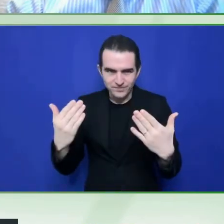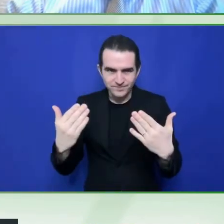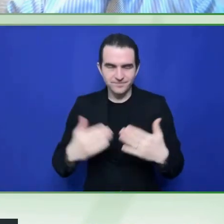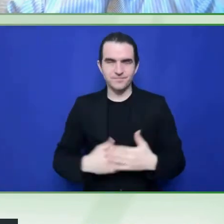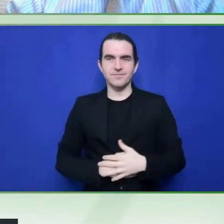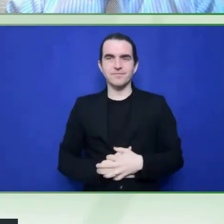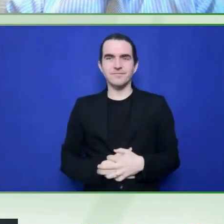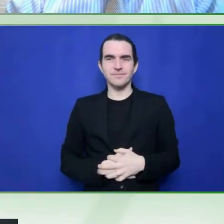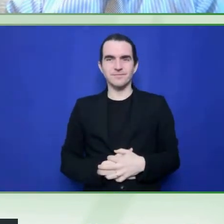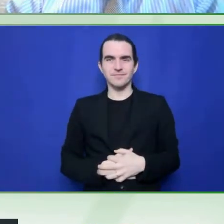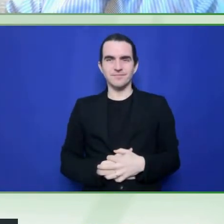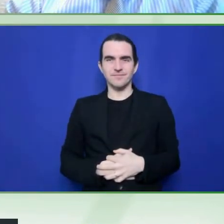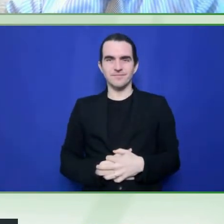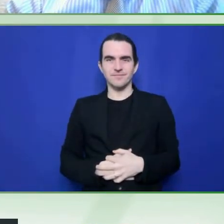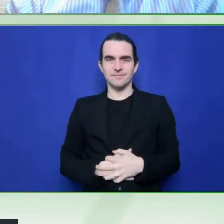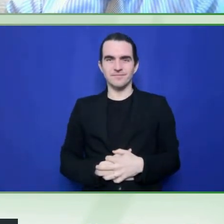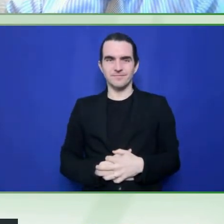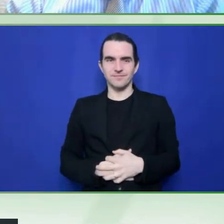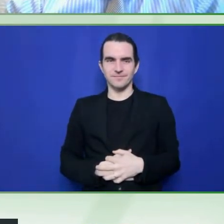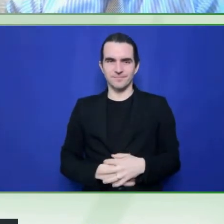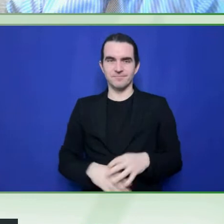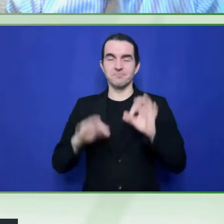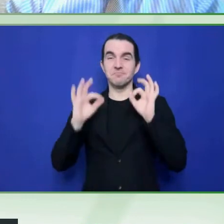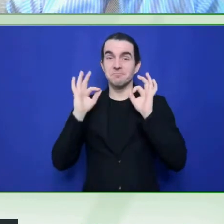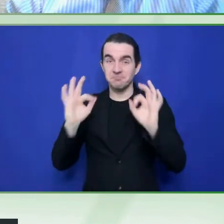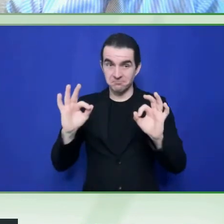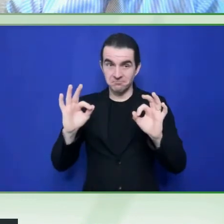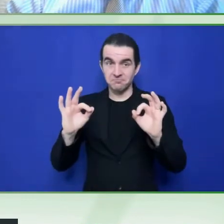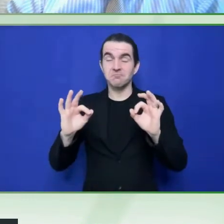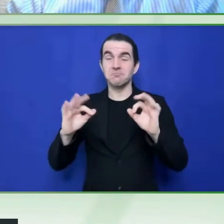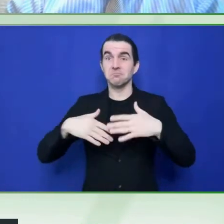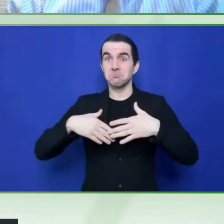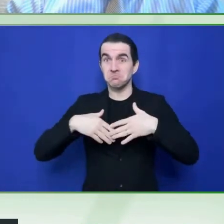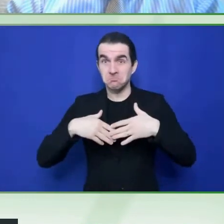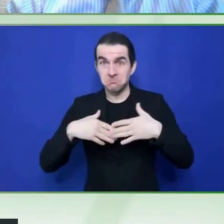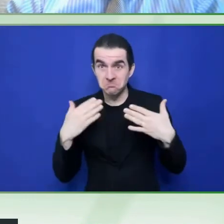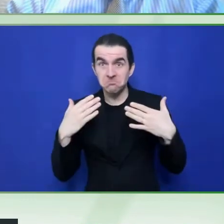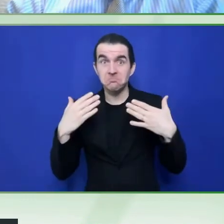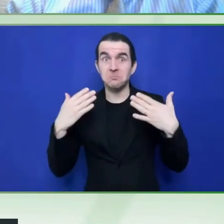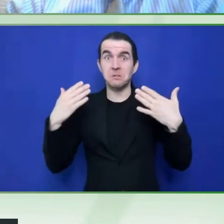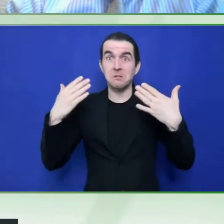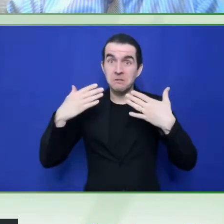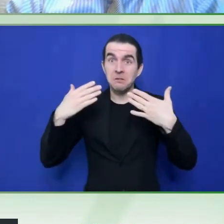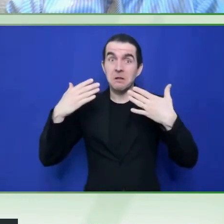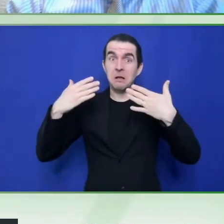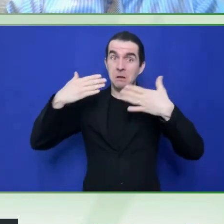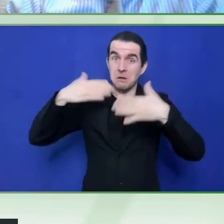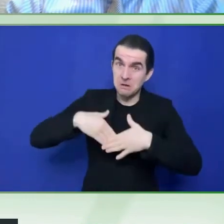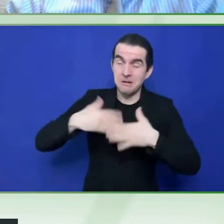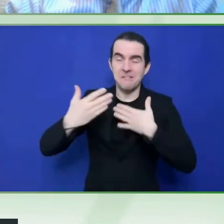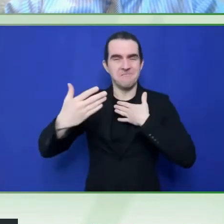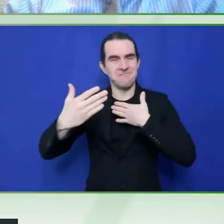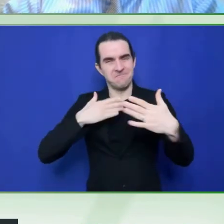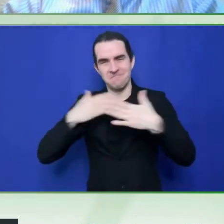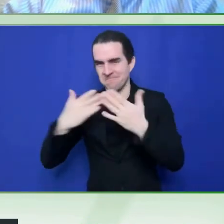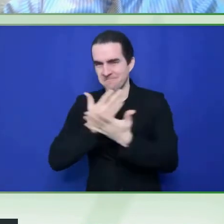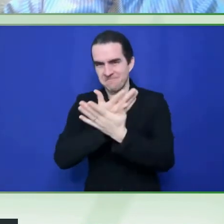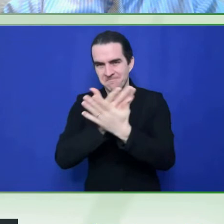leading the communication and financial services provider in the region. We have